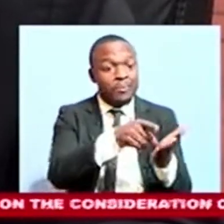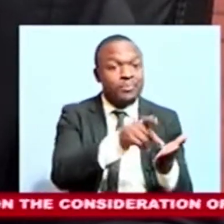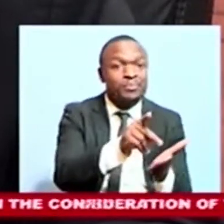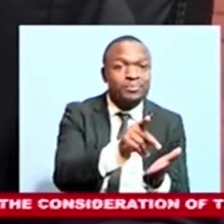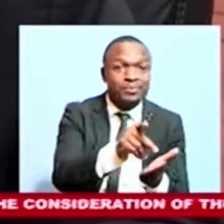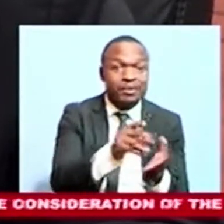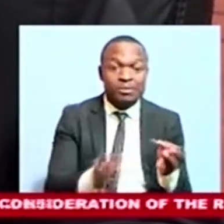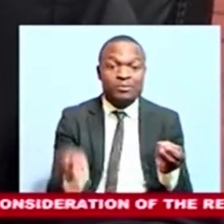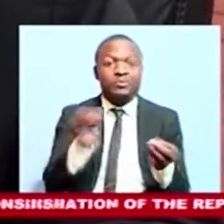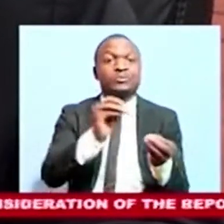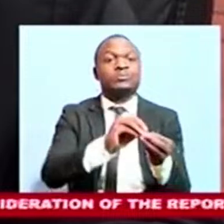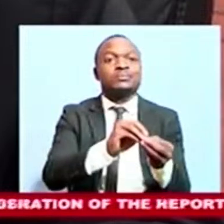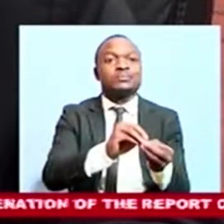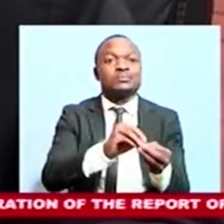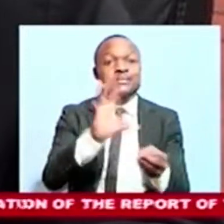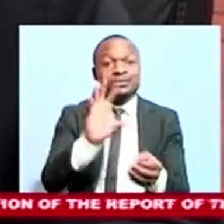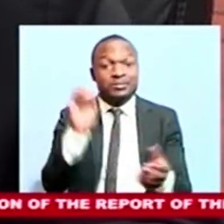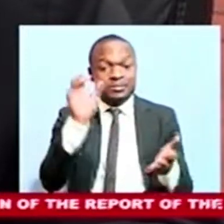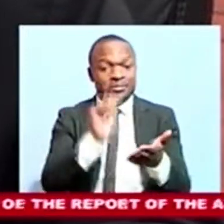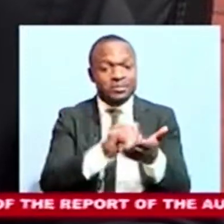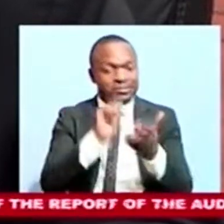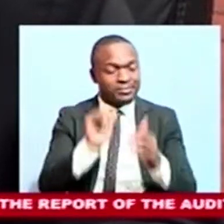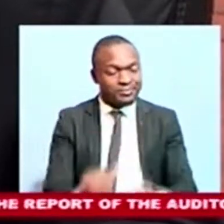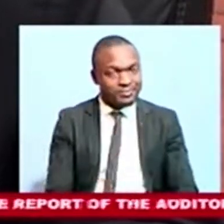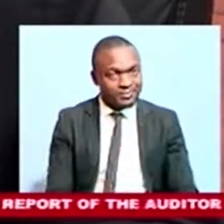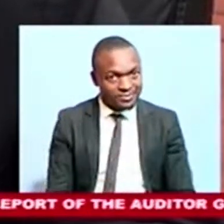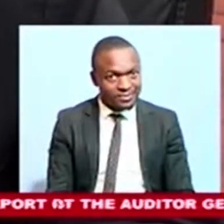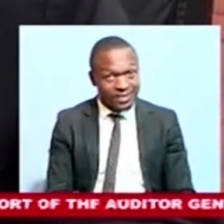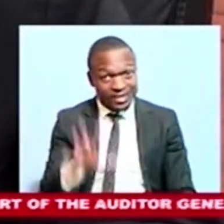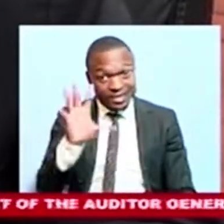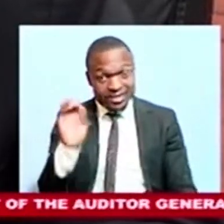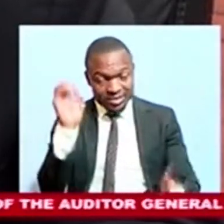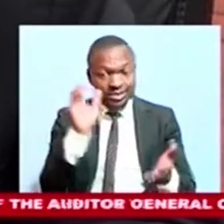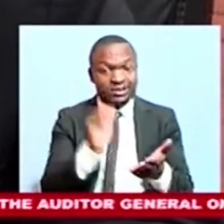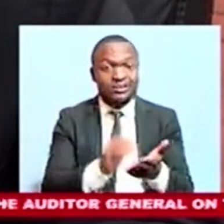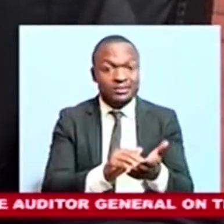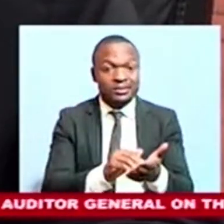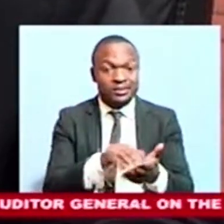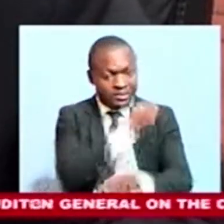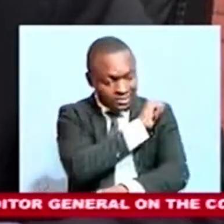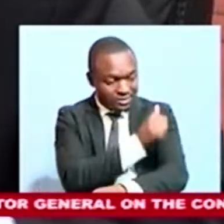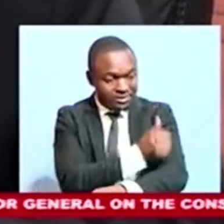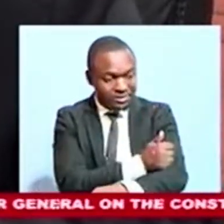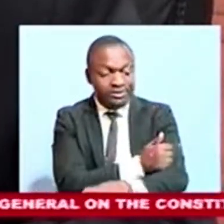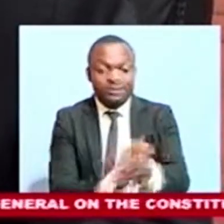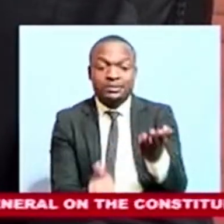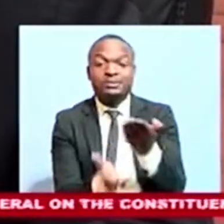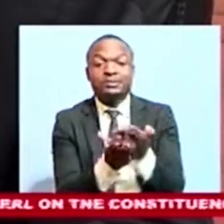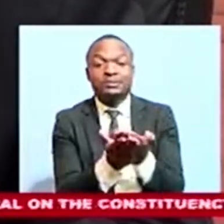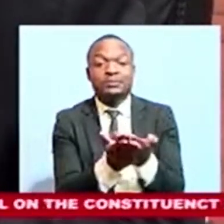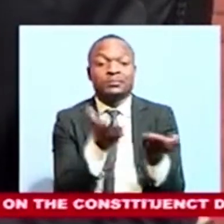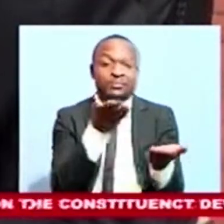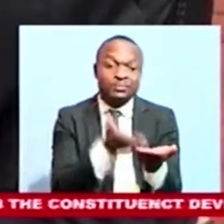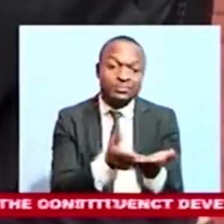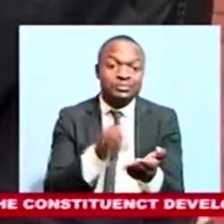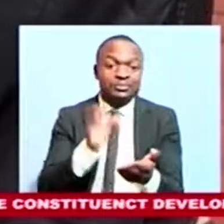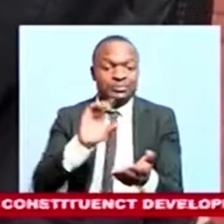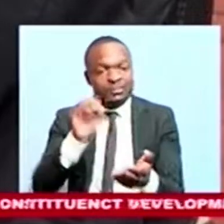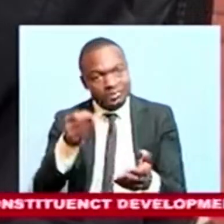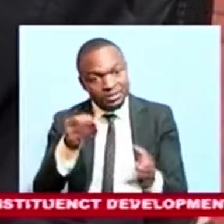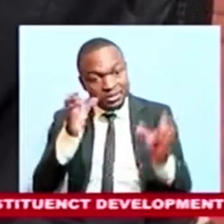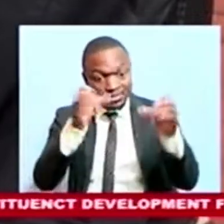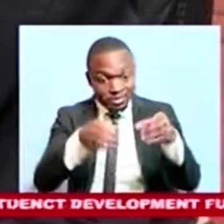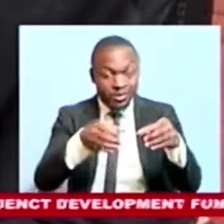we added the 50,000, and the 50,000, the authority is on appendix. So CDF committee met